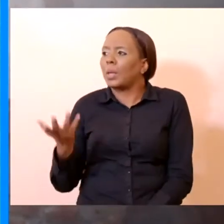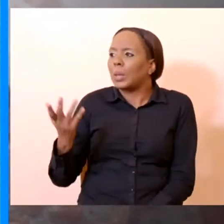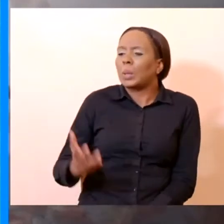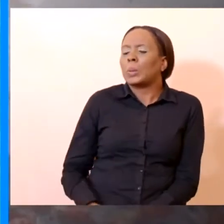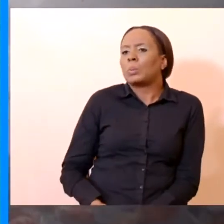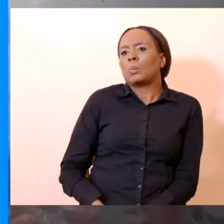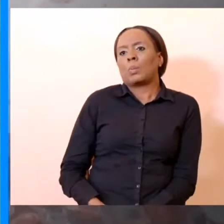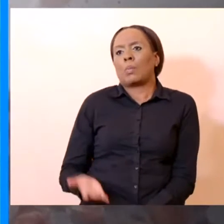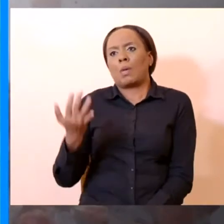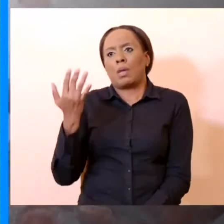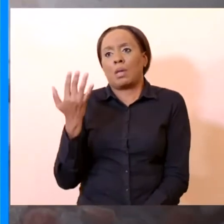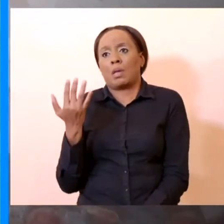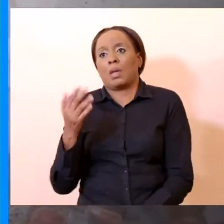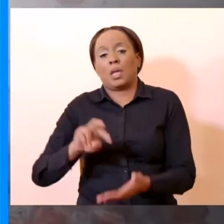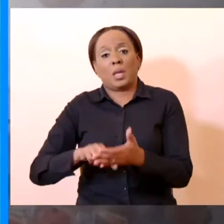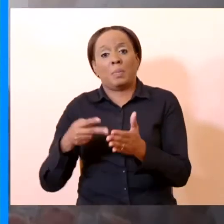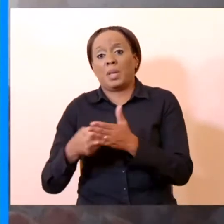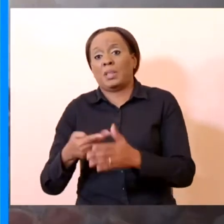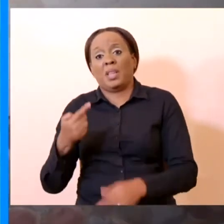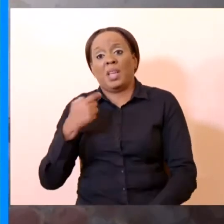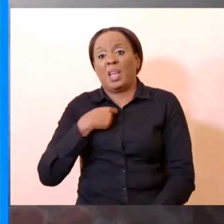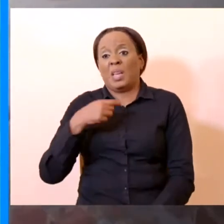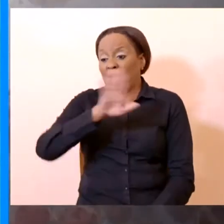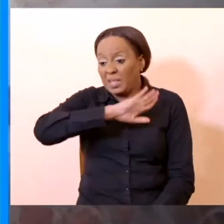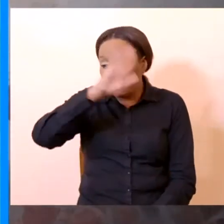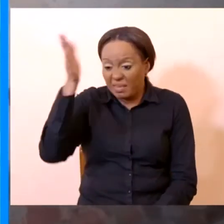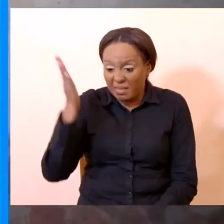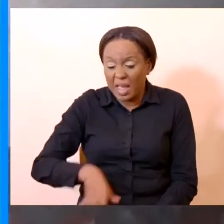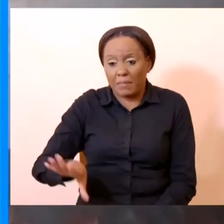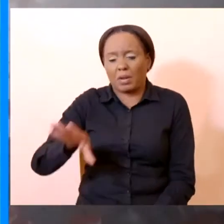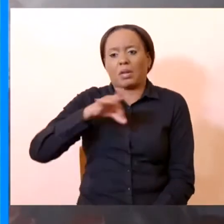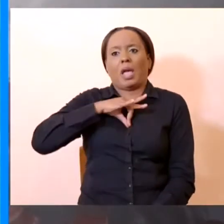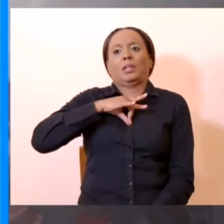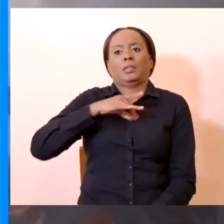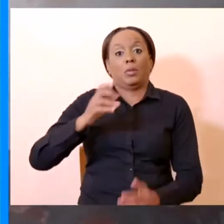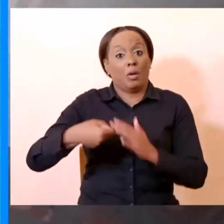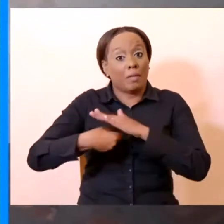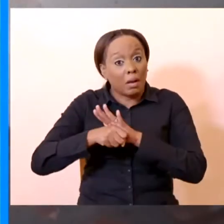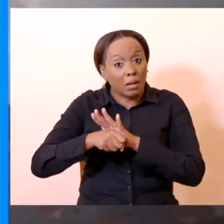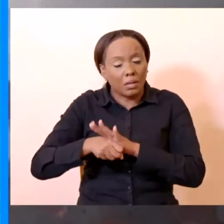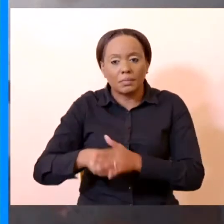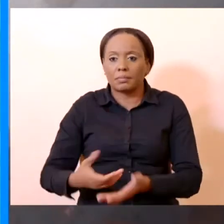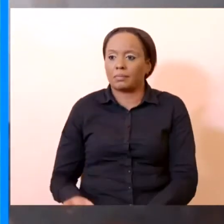vaccine stop me from getting infected with COVID-19? There is no evidence for